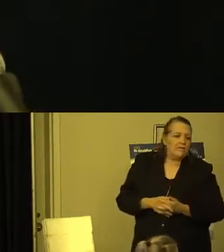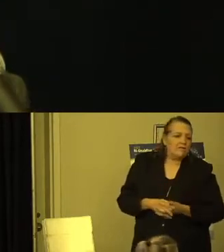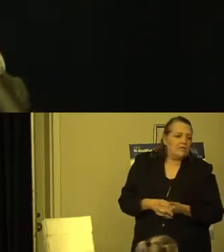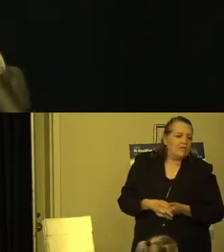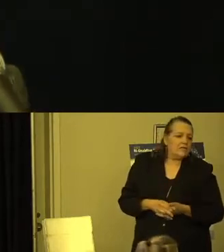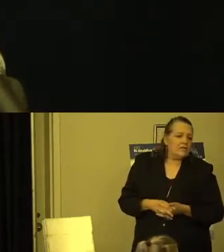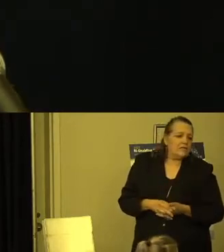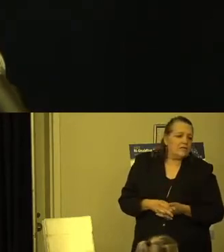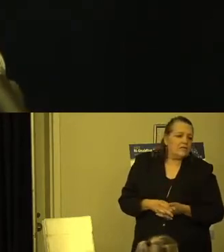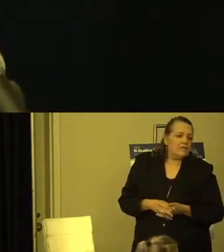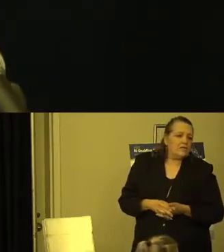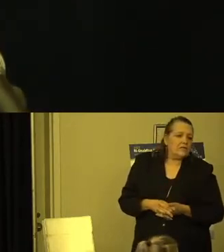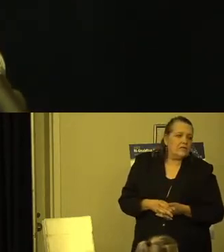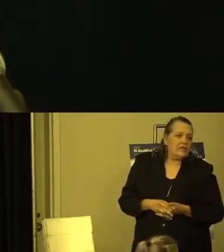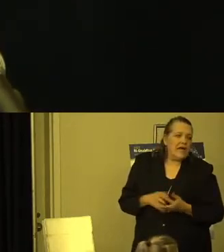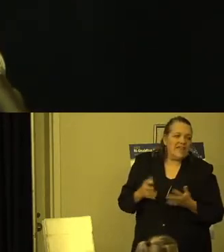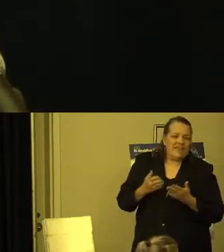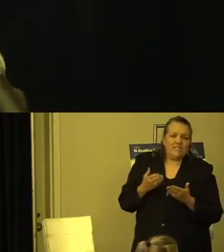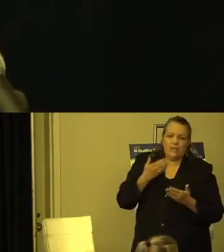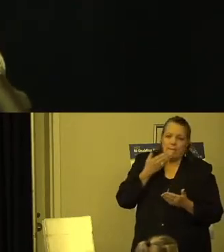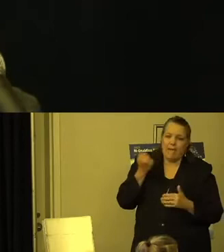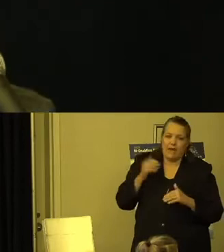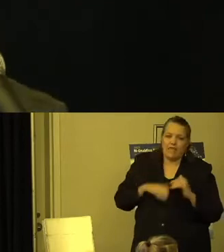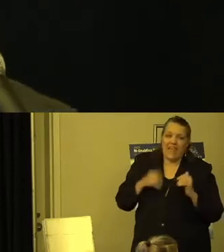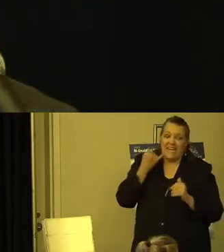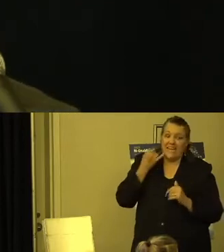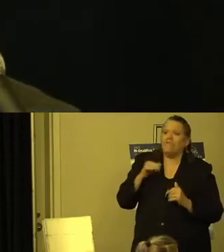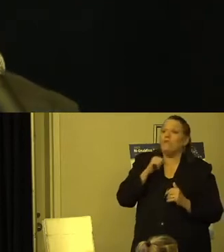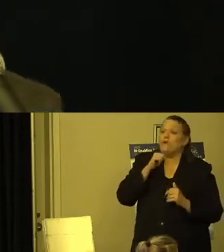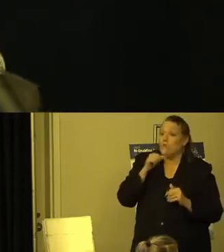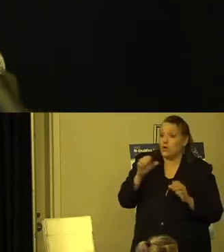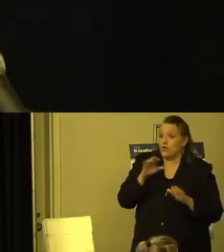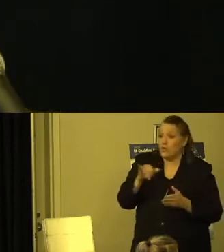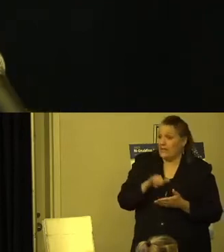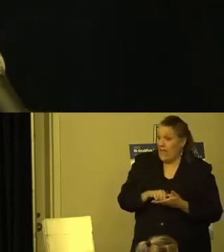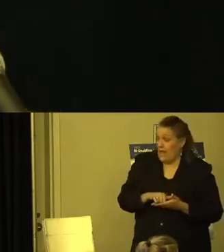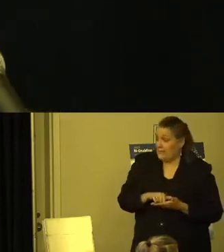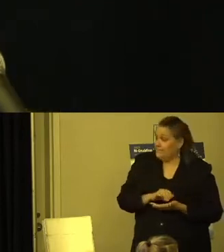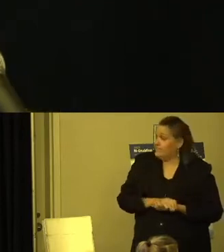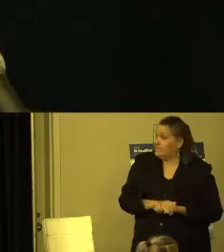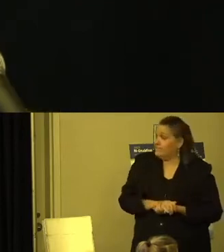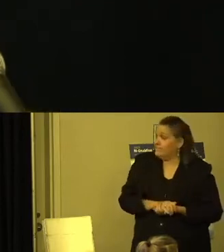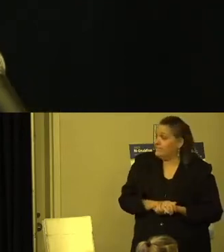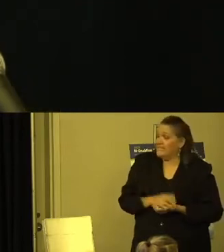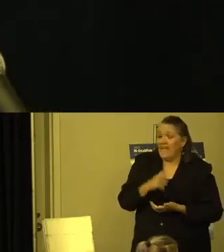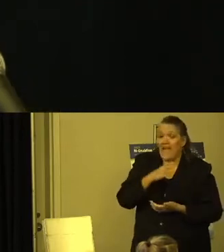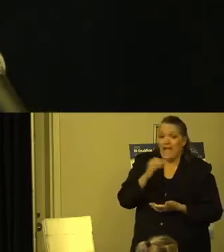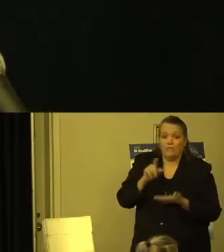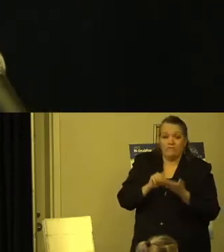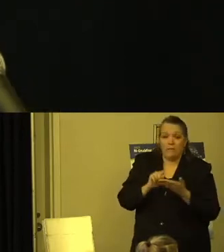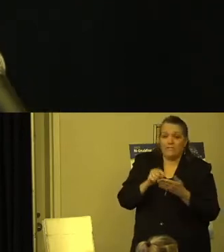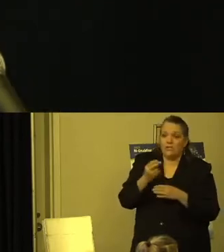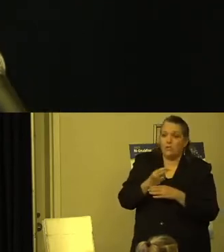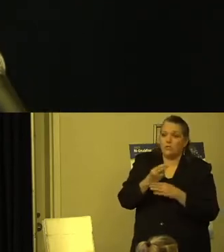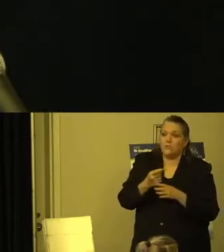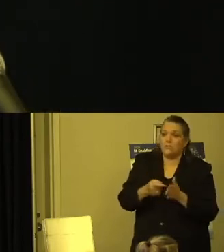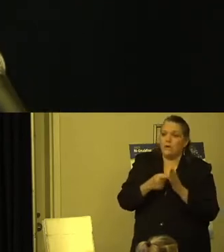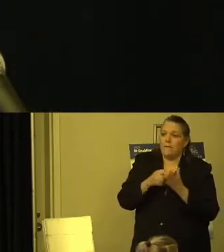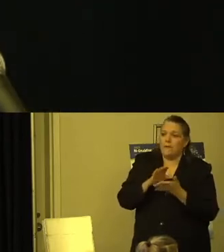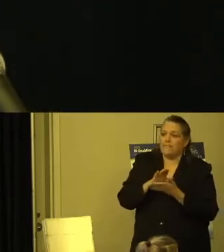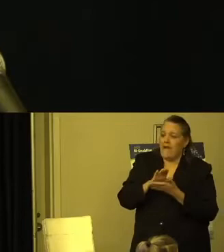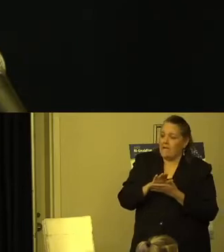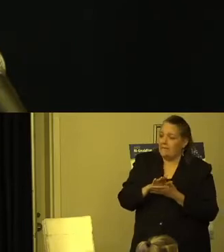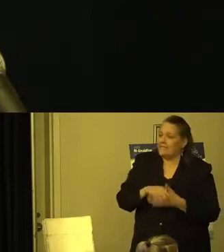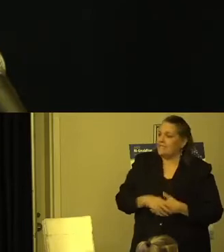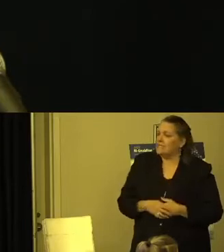lot, things are a lot better than they would be if we weren't doing that. We've also been publishing user requirements documents